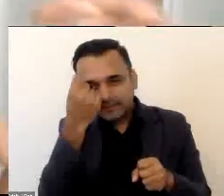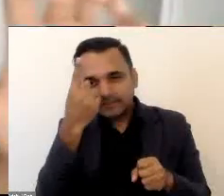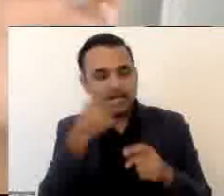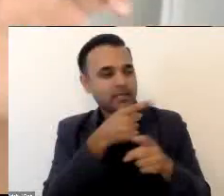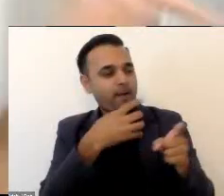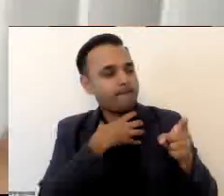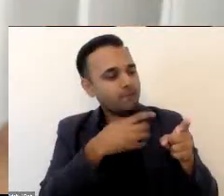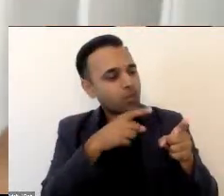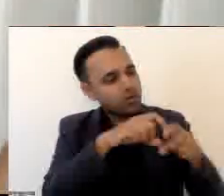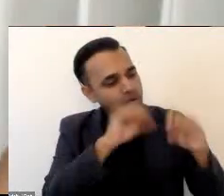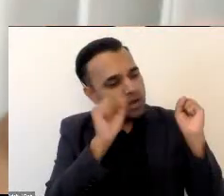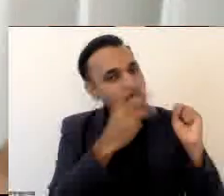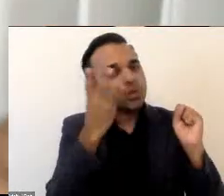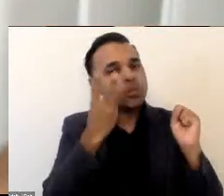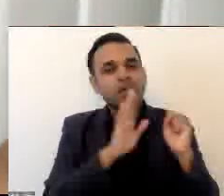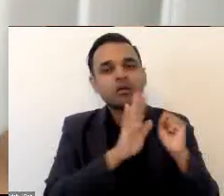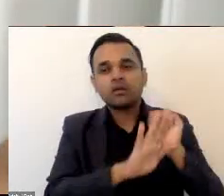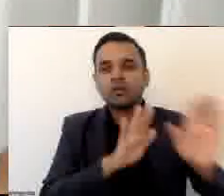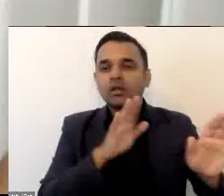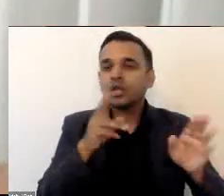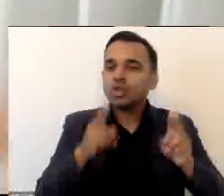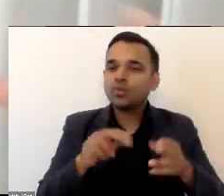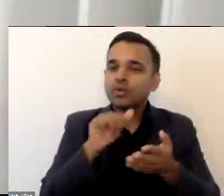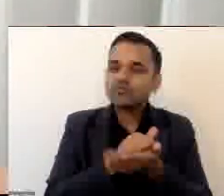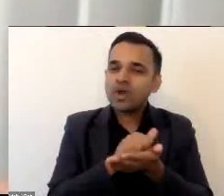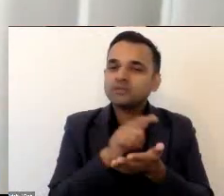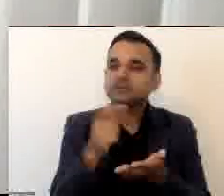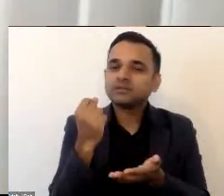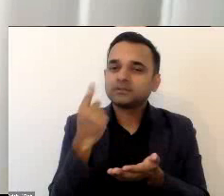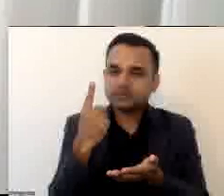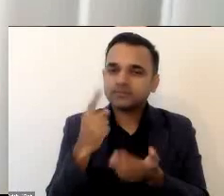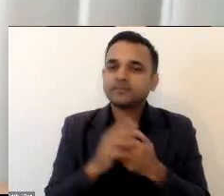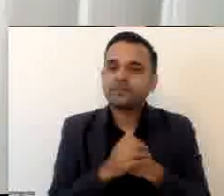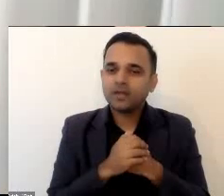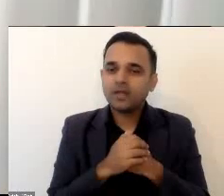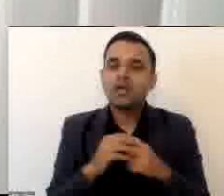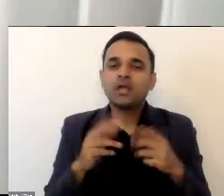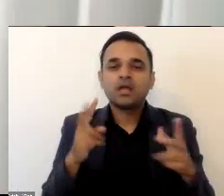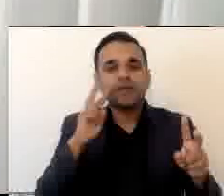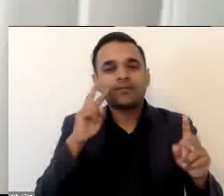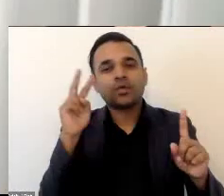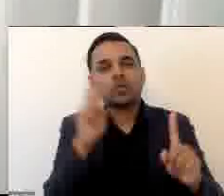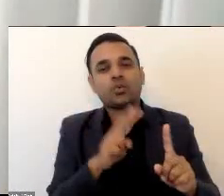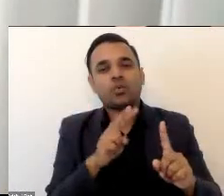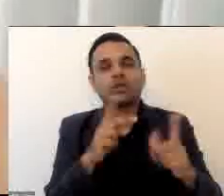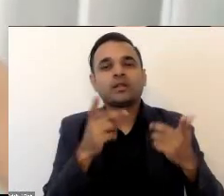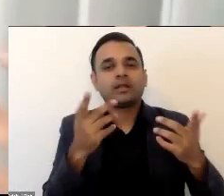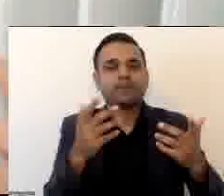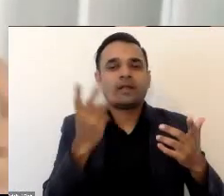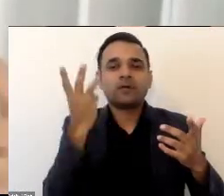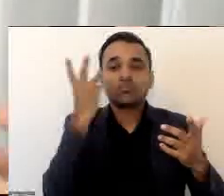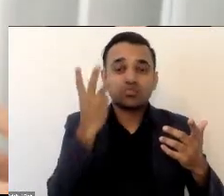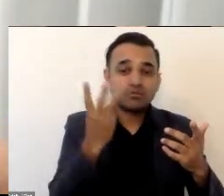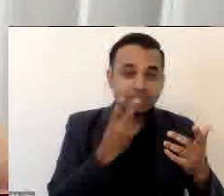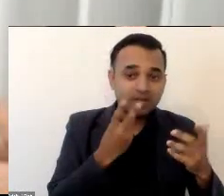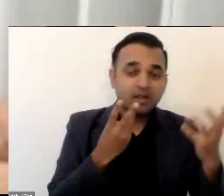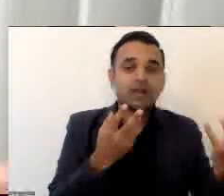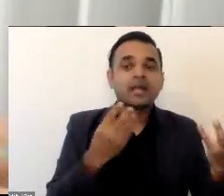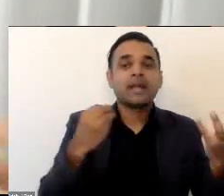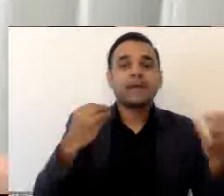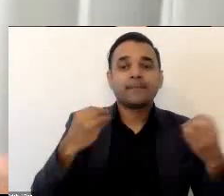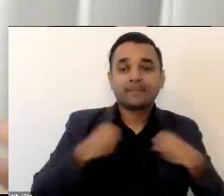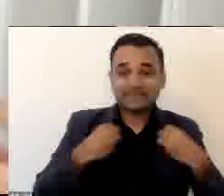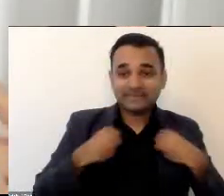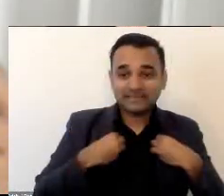help policymakers and the businesses and technology companies are, you know, one of the targeted companies here to sort of understand when they